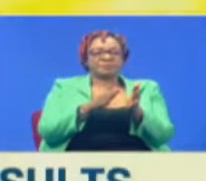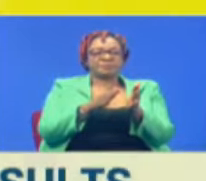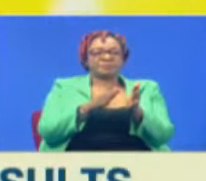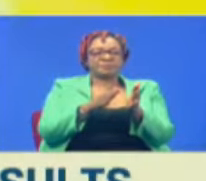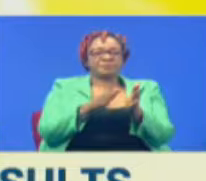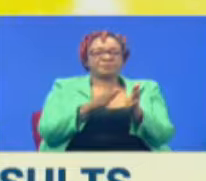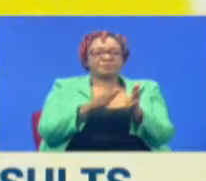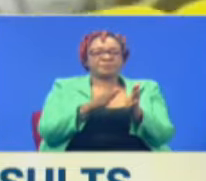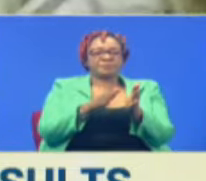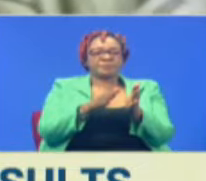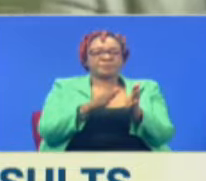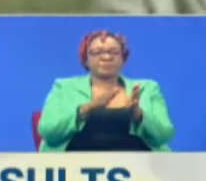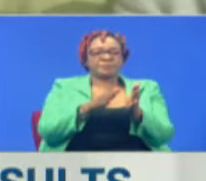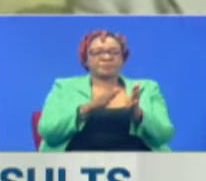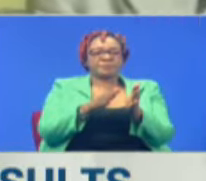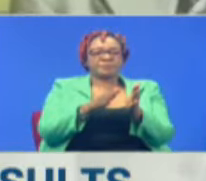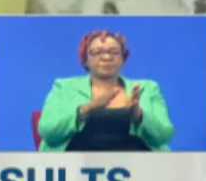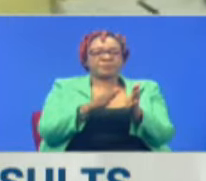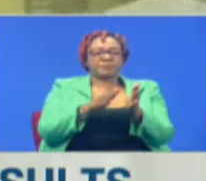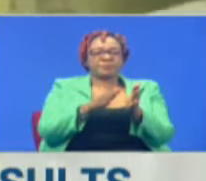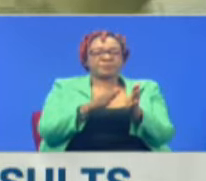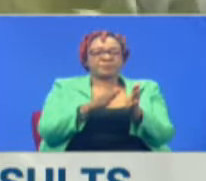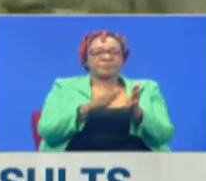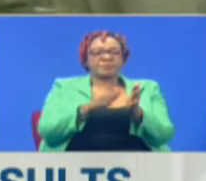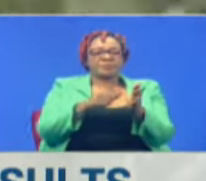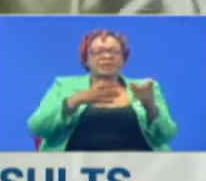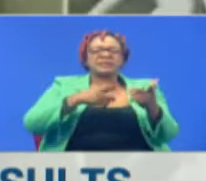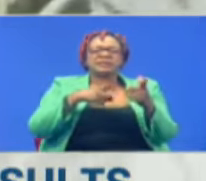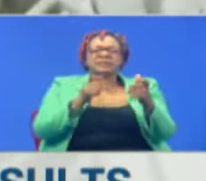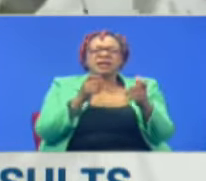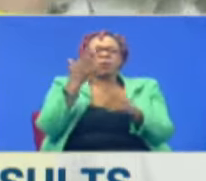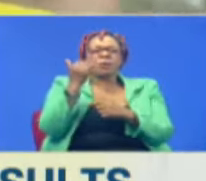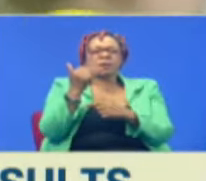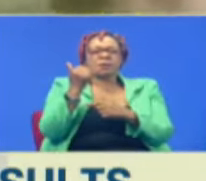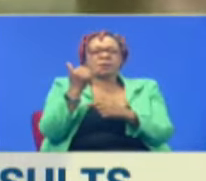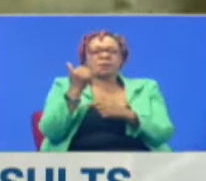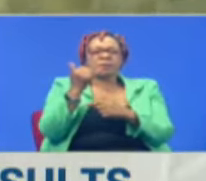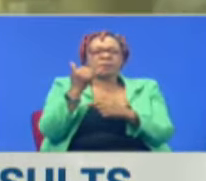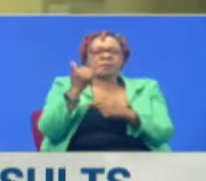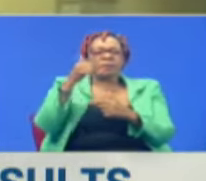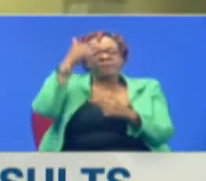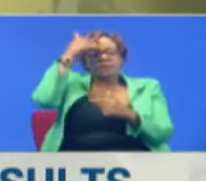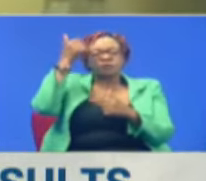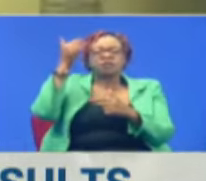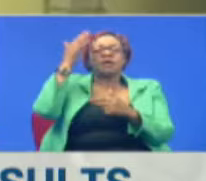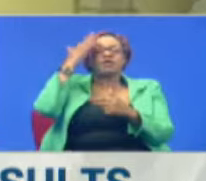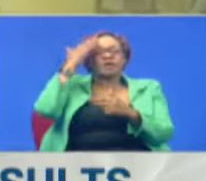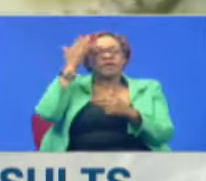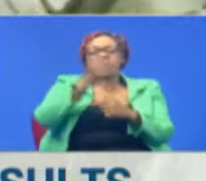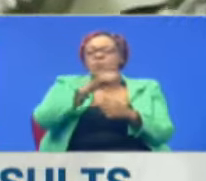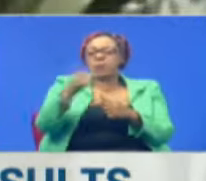And why was that brought? Why was the tear gas brought in? No, it is just because they know they have been defeated.